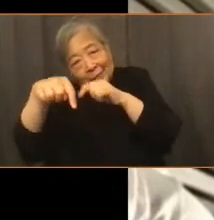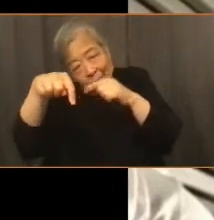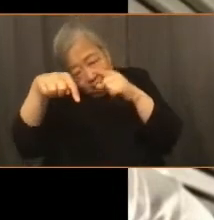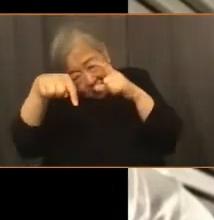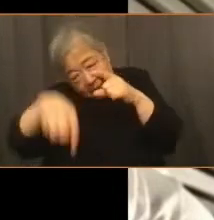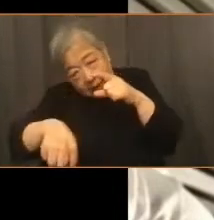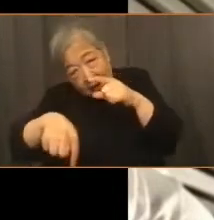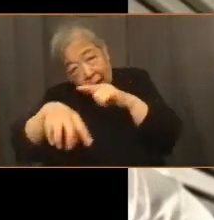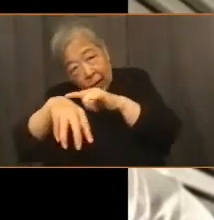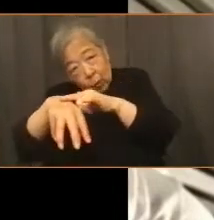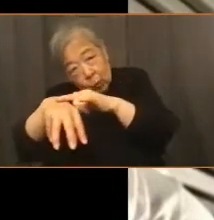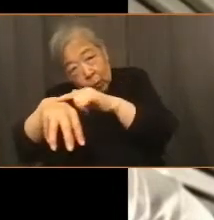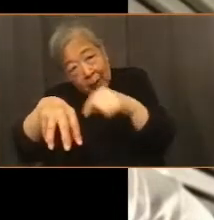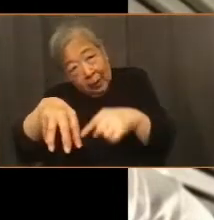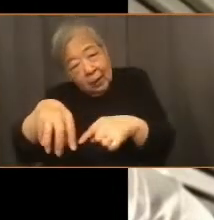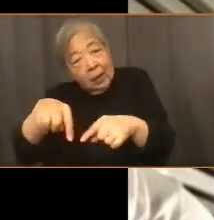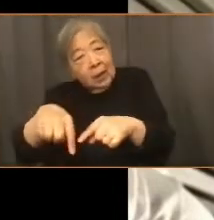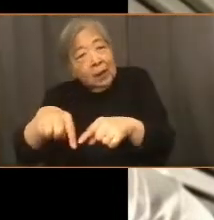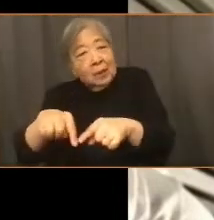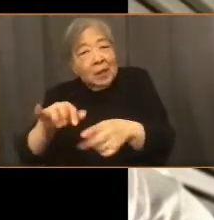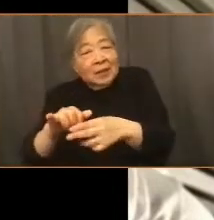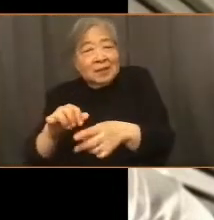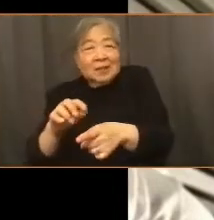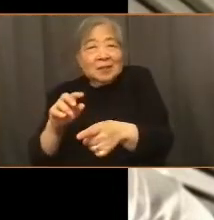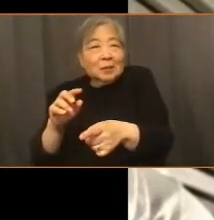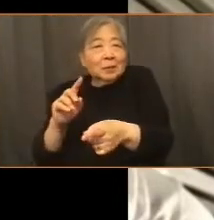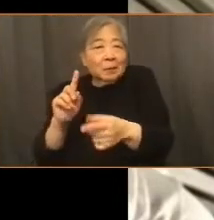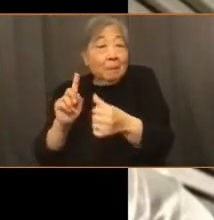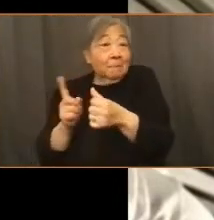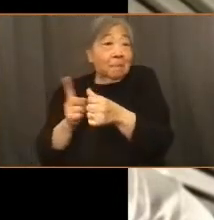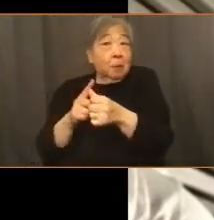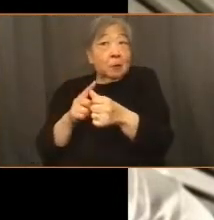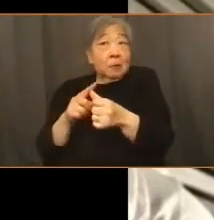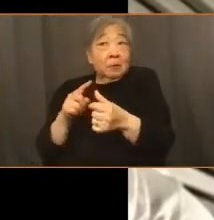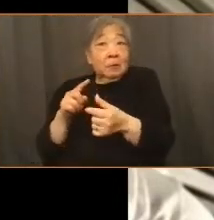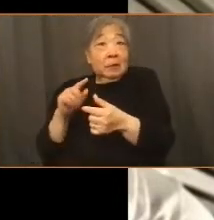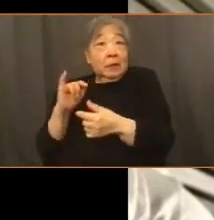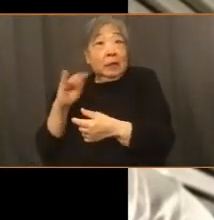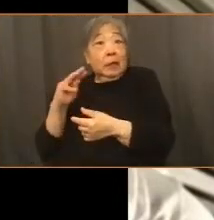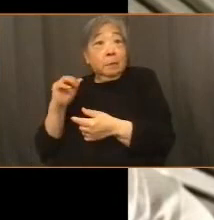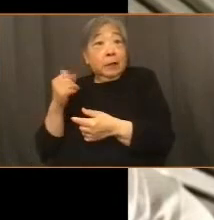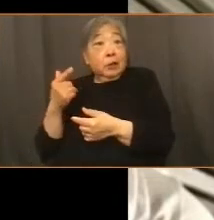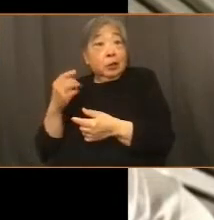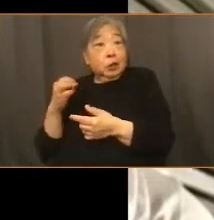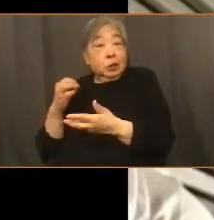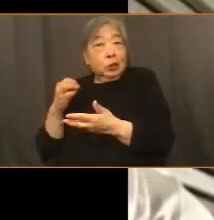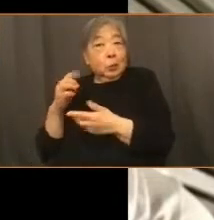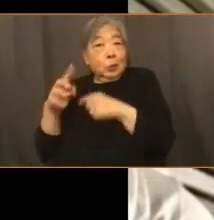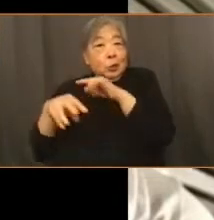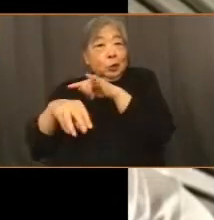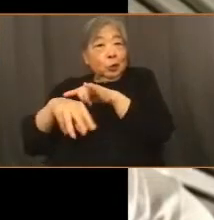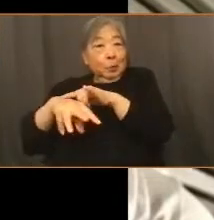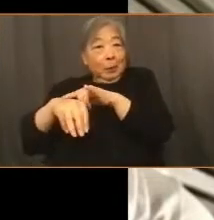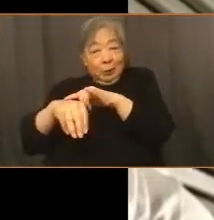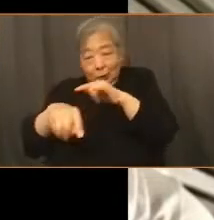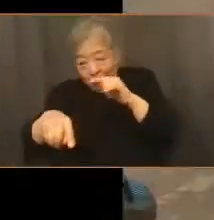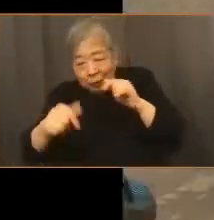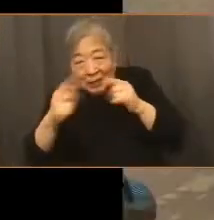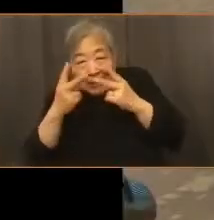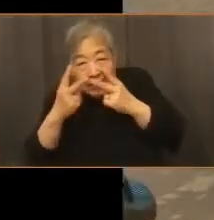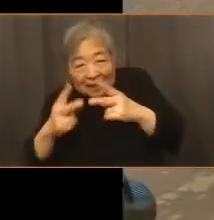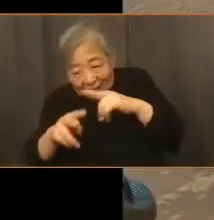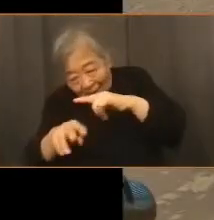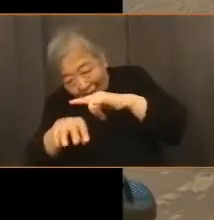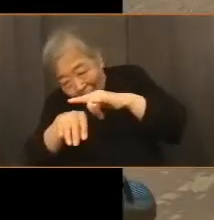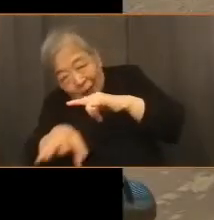that iconic first flight image comes from, where it took a picture of its own shadow. And then we have